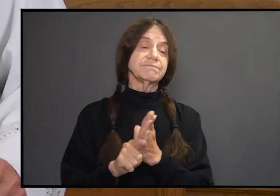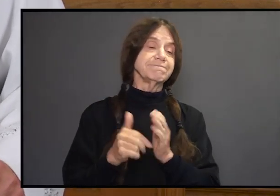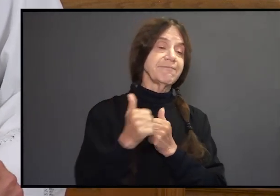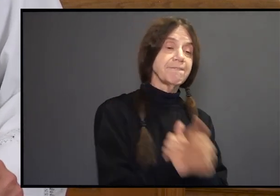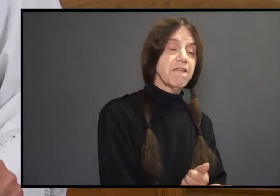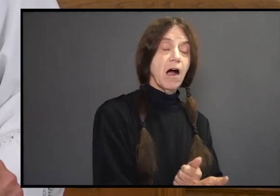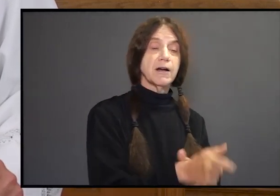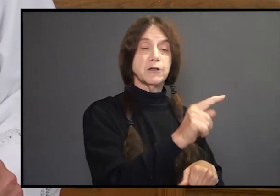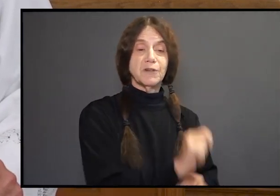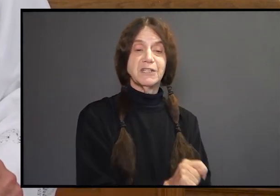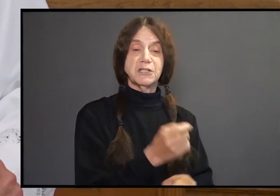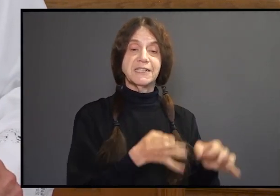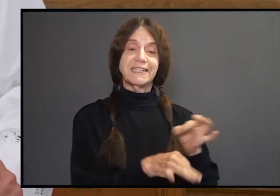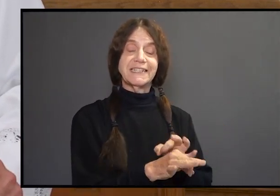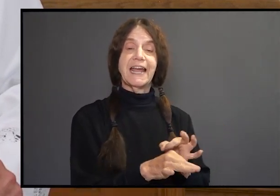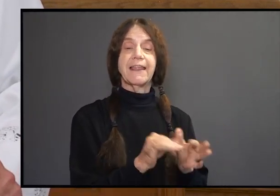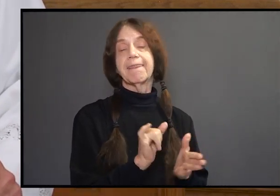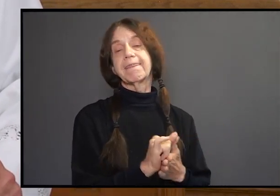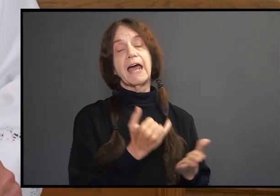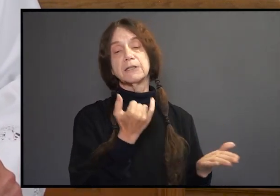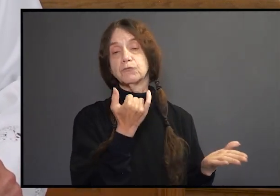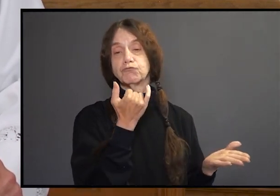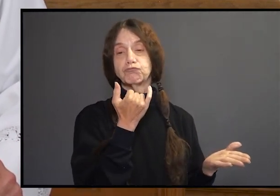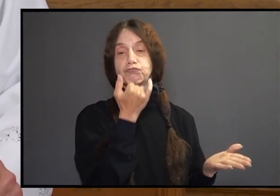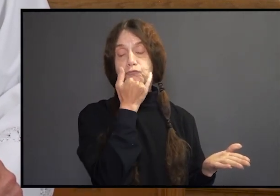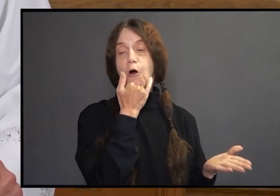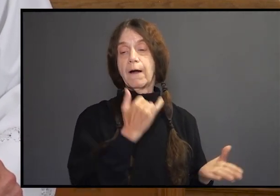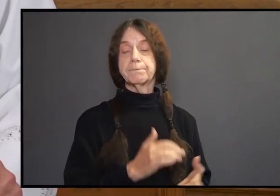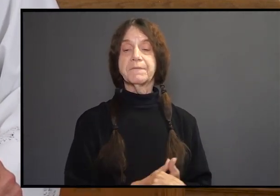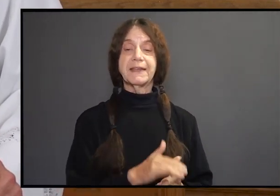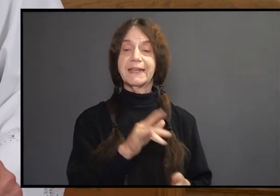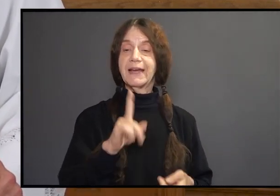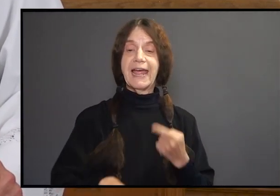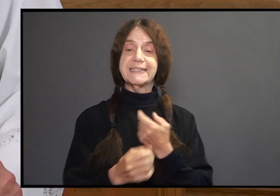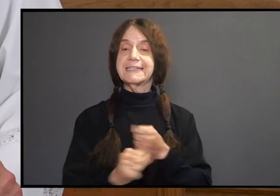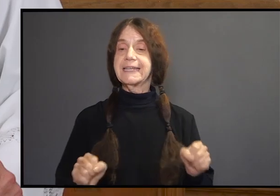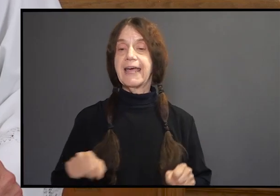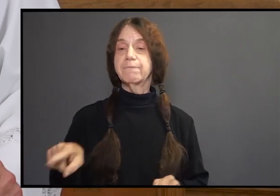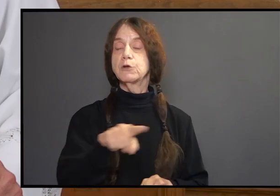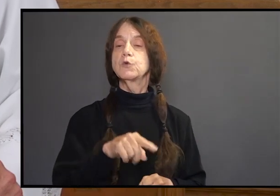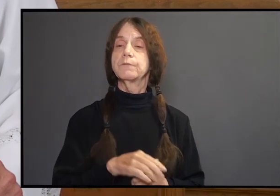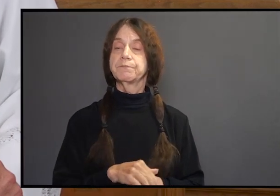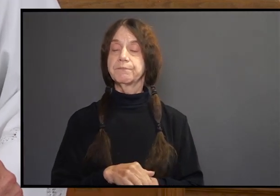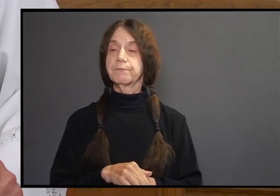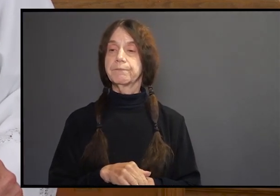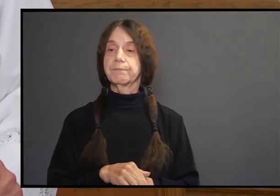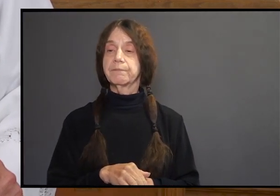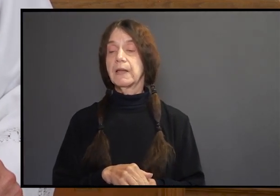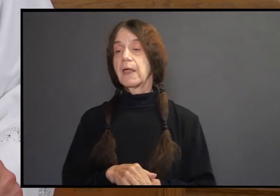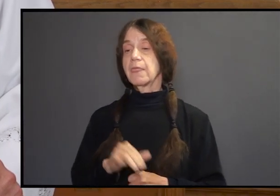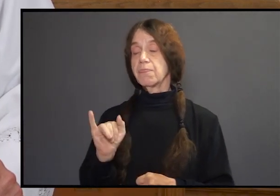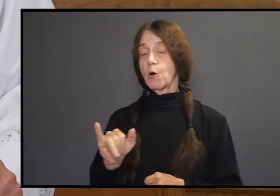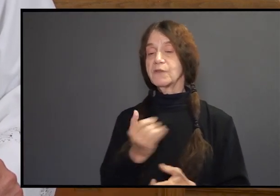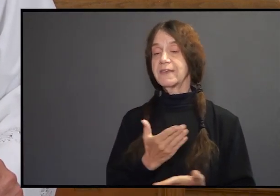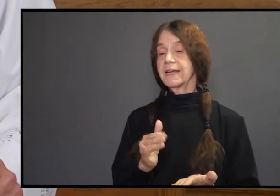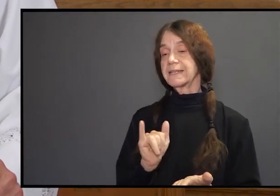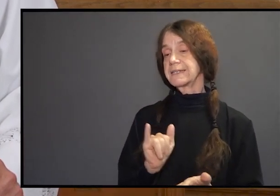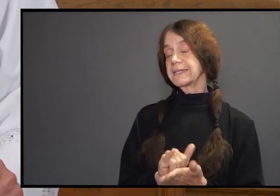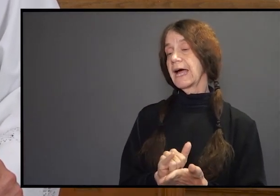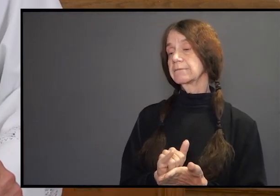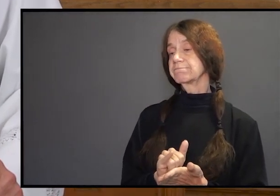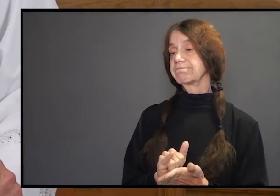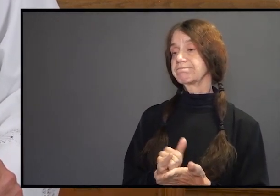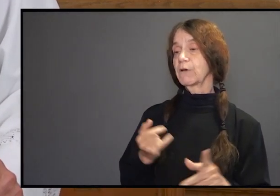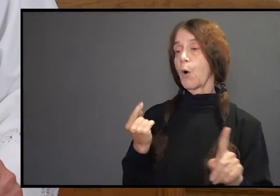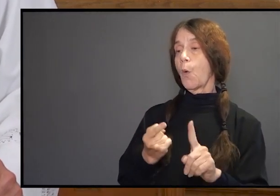a futile religion which can neither cleanse nor save. The traditions that are intended to benefit become